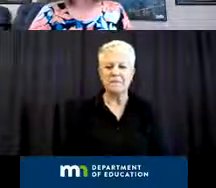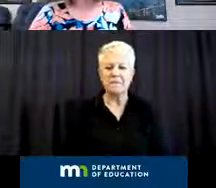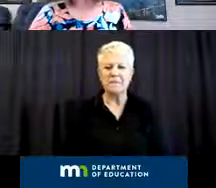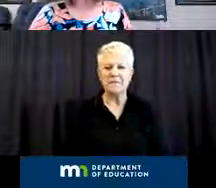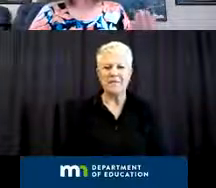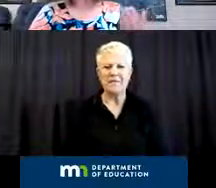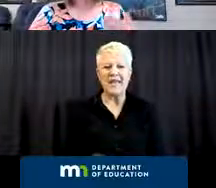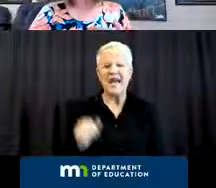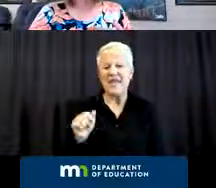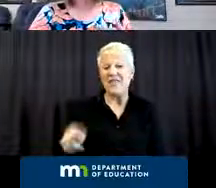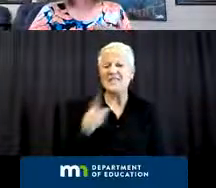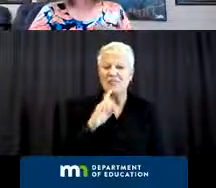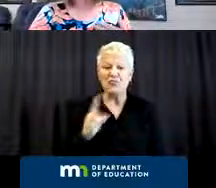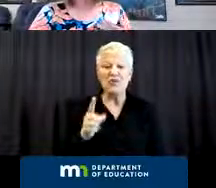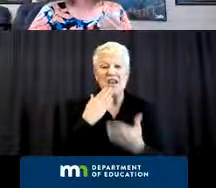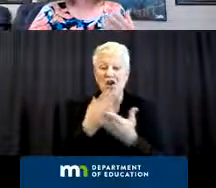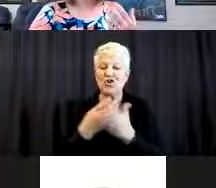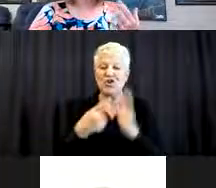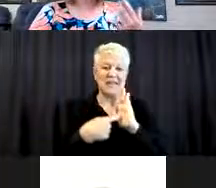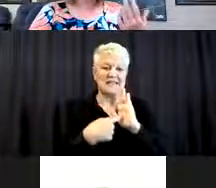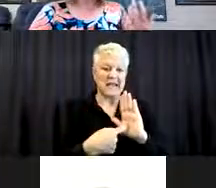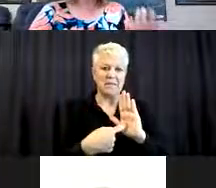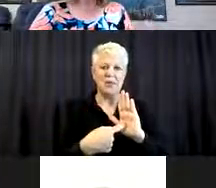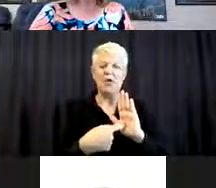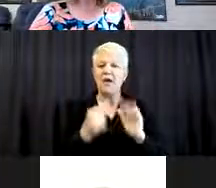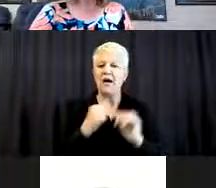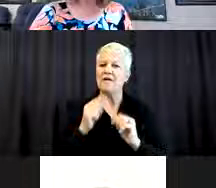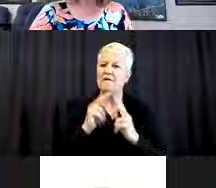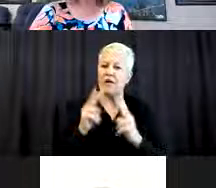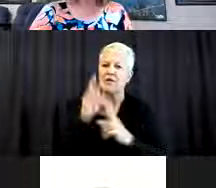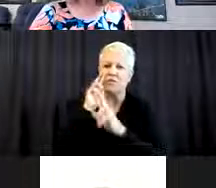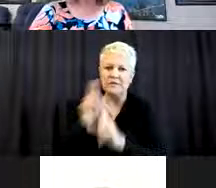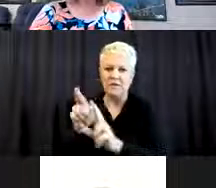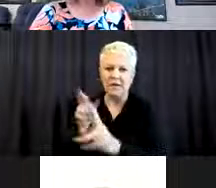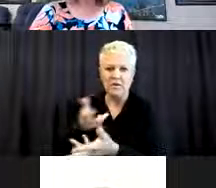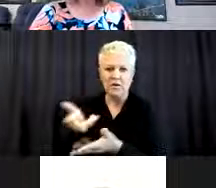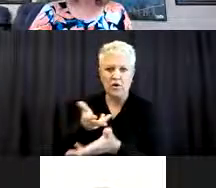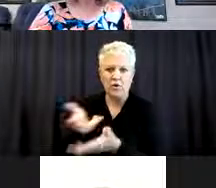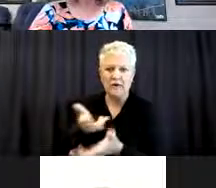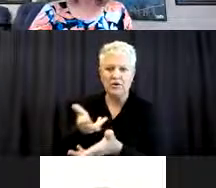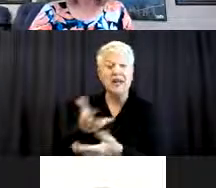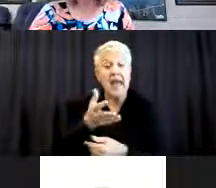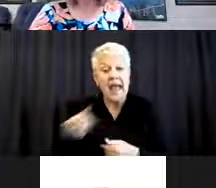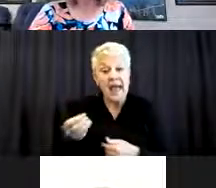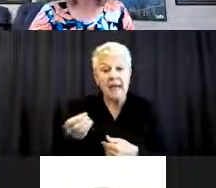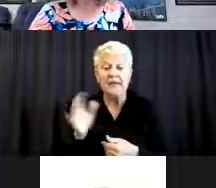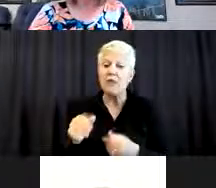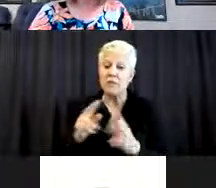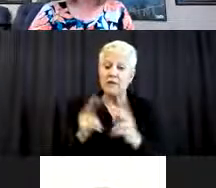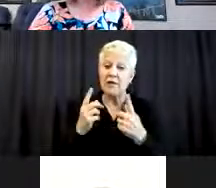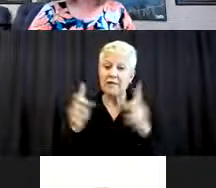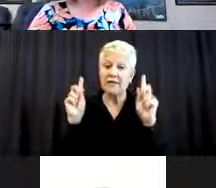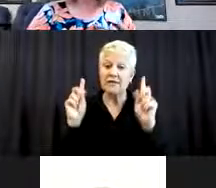really is, I think, a very good example of a very respectful interaction. And it was very effective